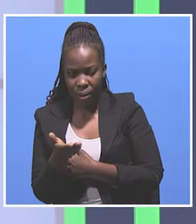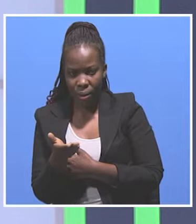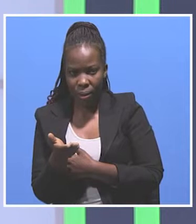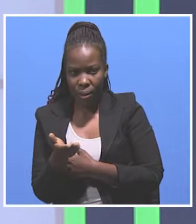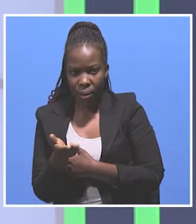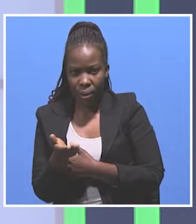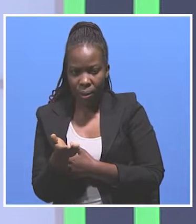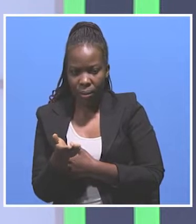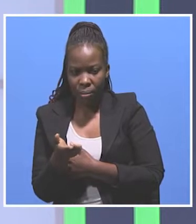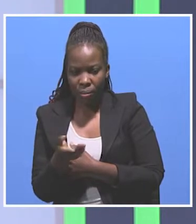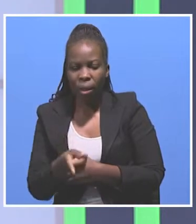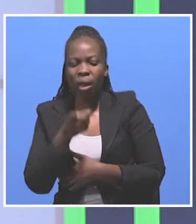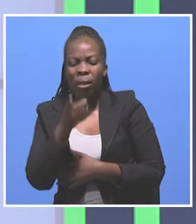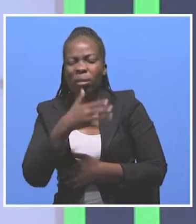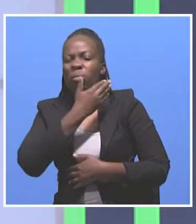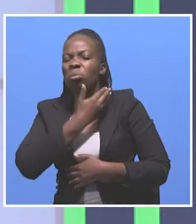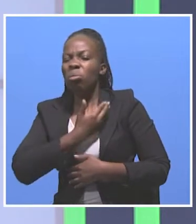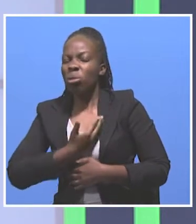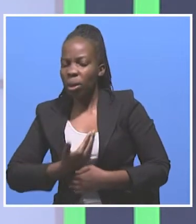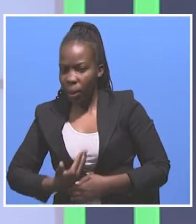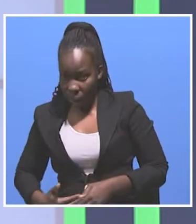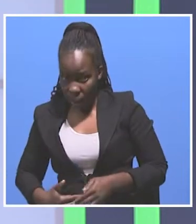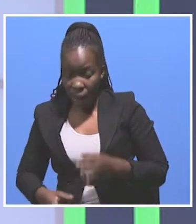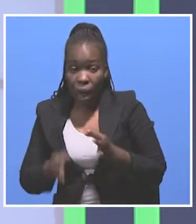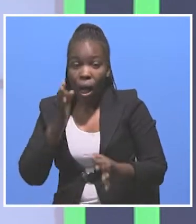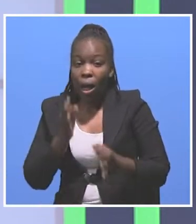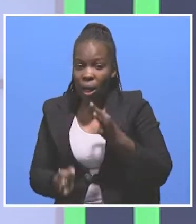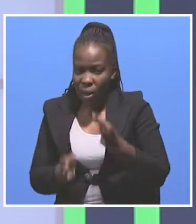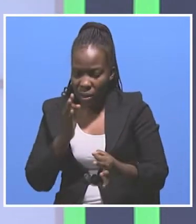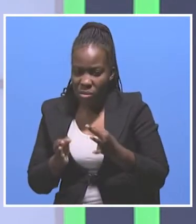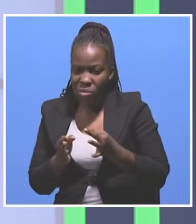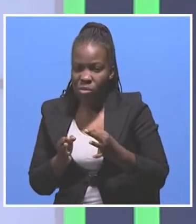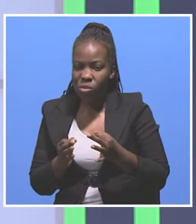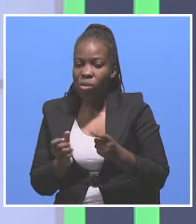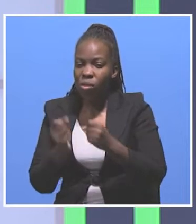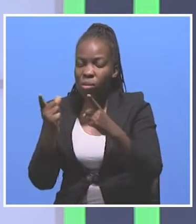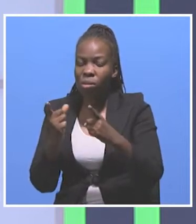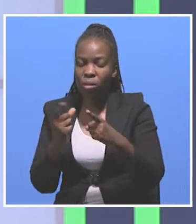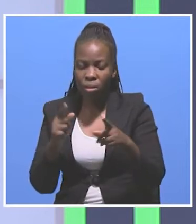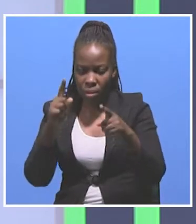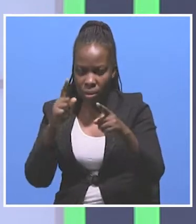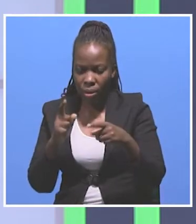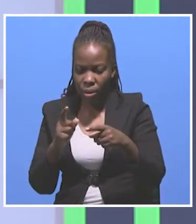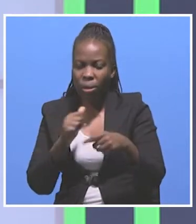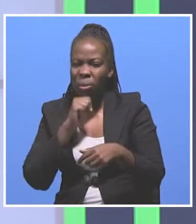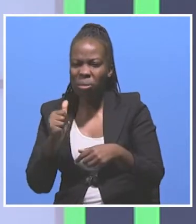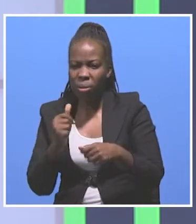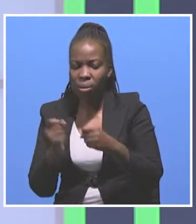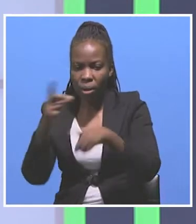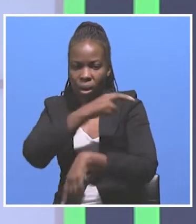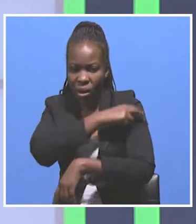very serious issue. That's why if you don't procure it from a health facility, if it is not, you are